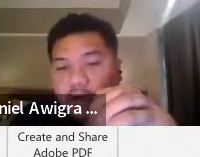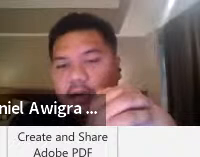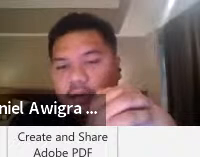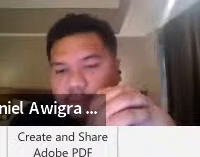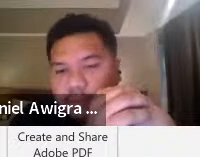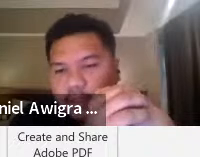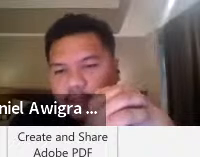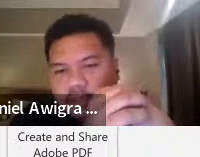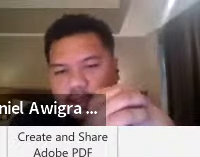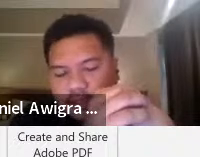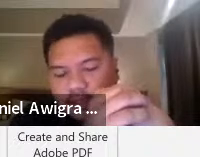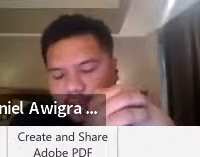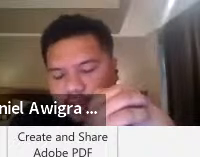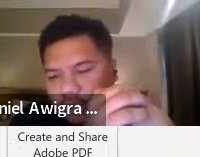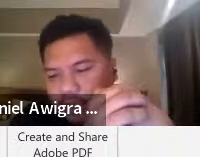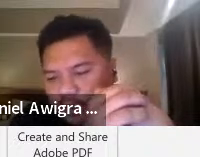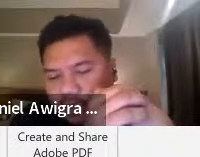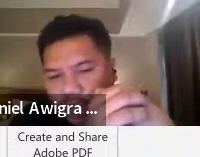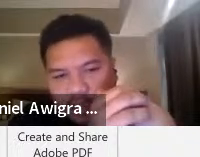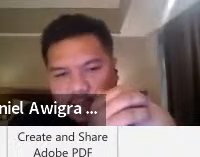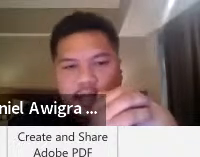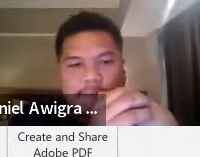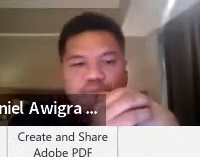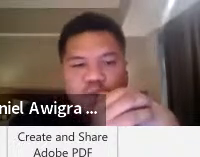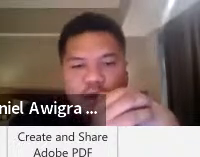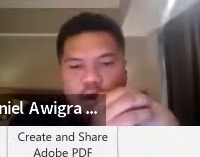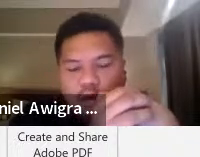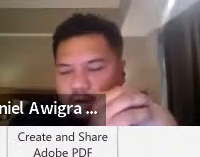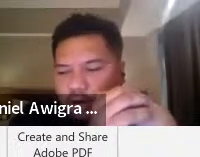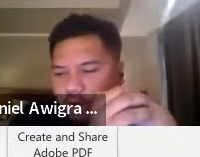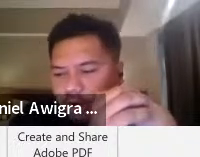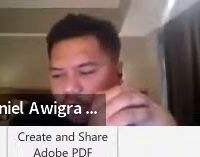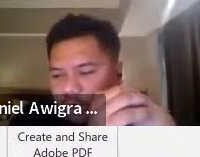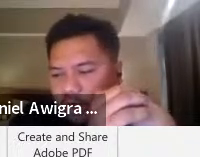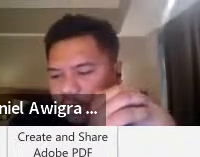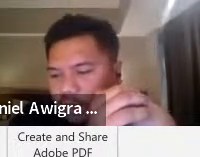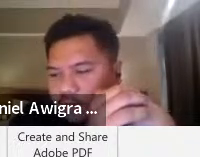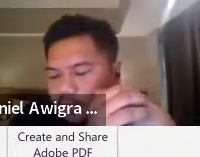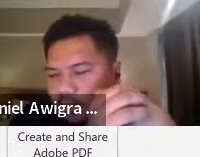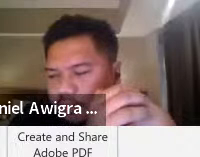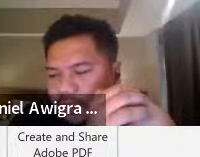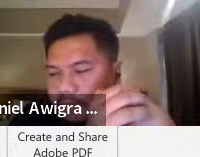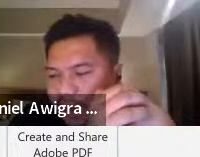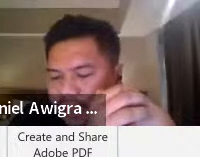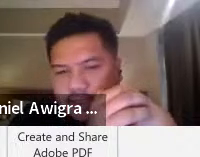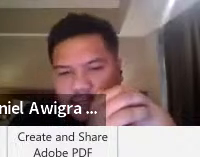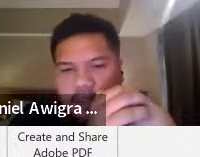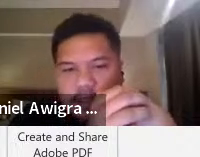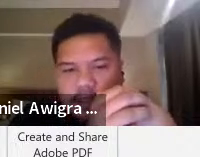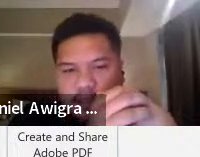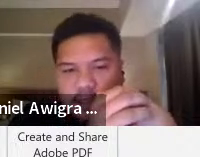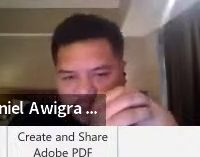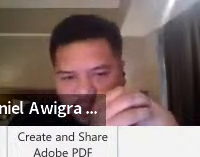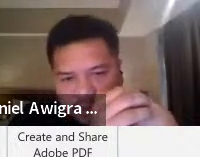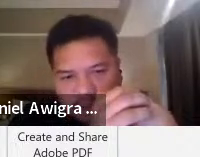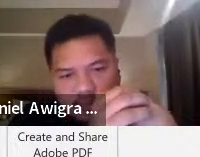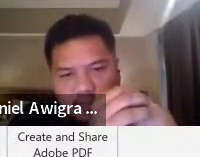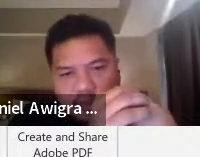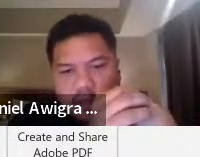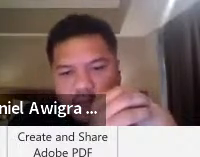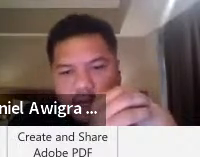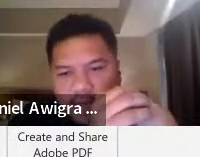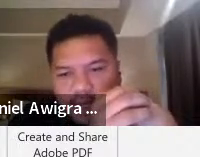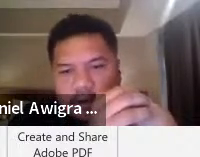certain vulnerability is I think the idea on how to call that, minimizing the